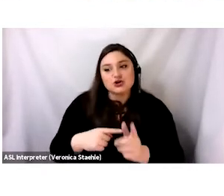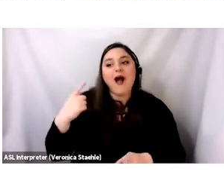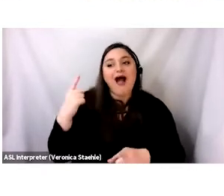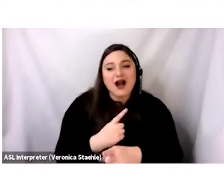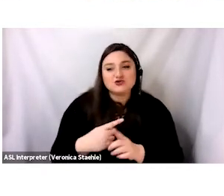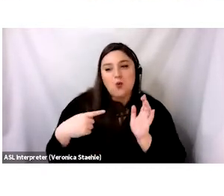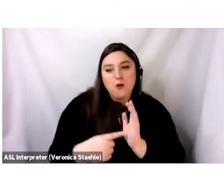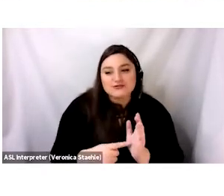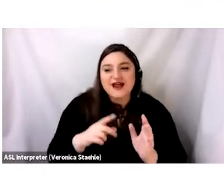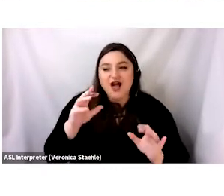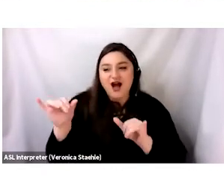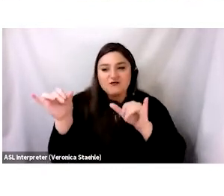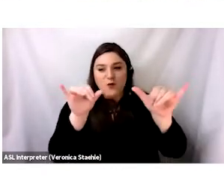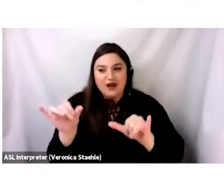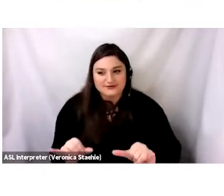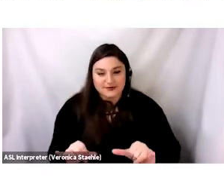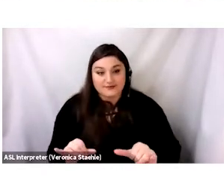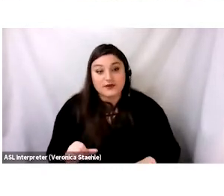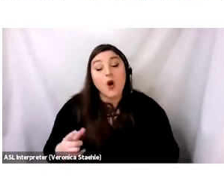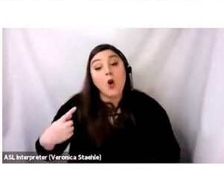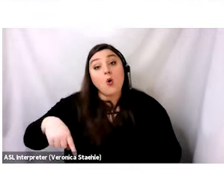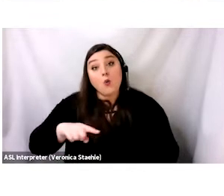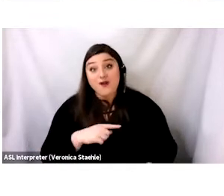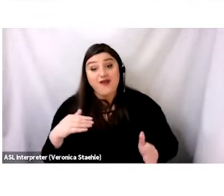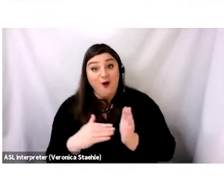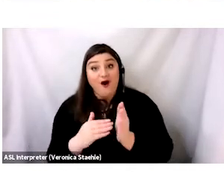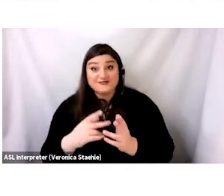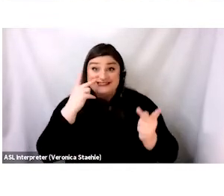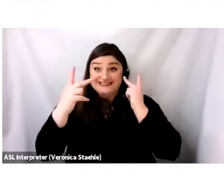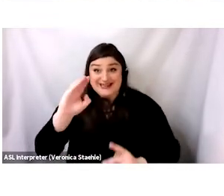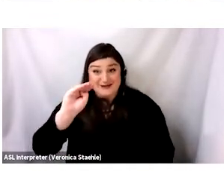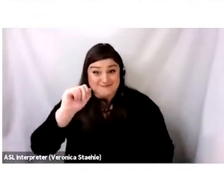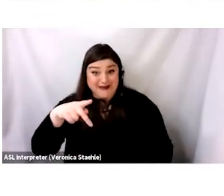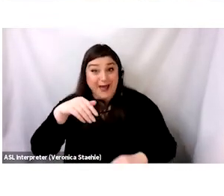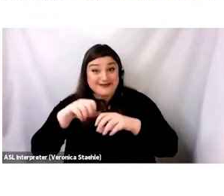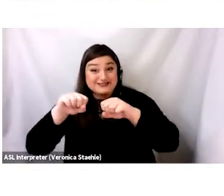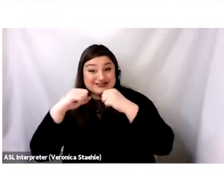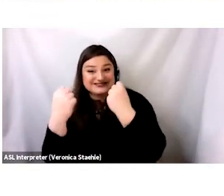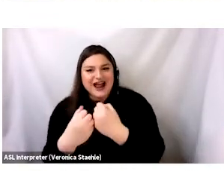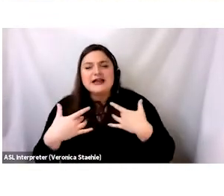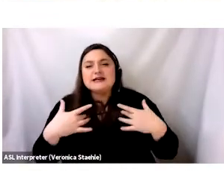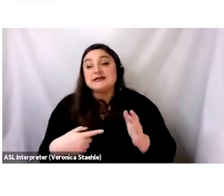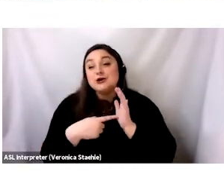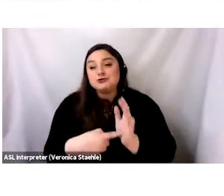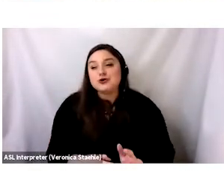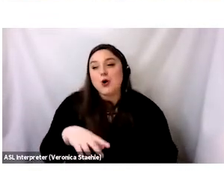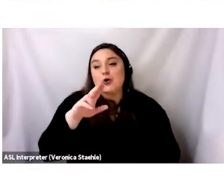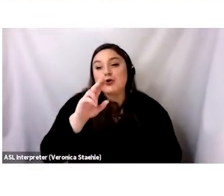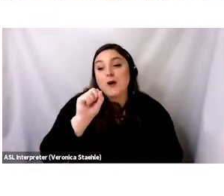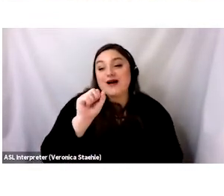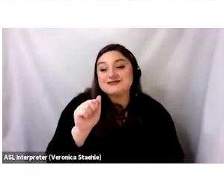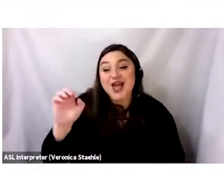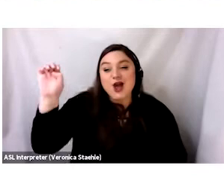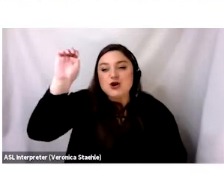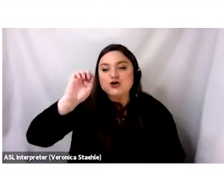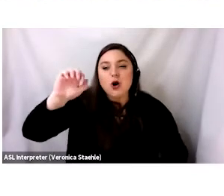So whereas the map that we mostly see in dominant society has the United States and Europe sort of in the center. They look a